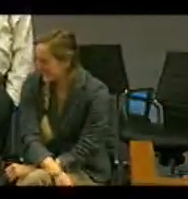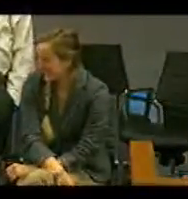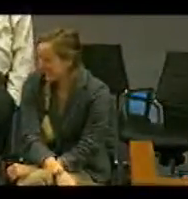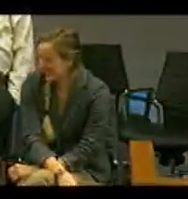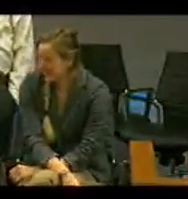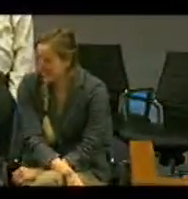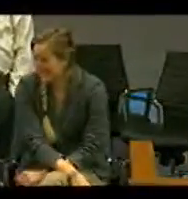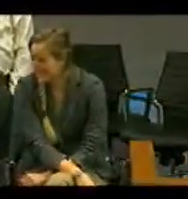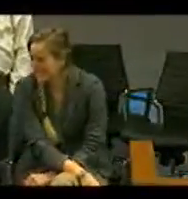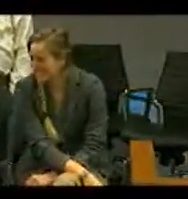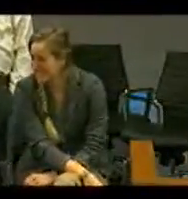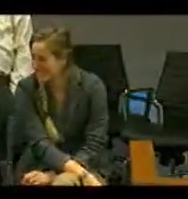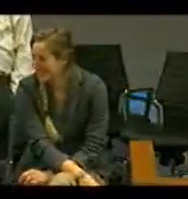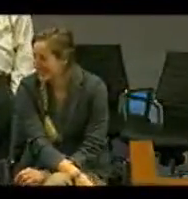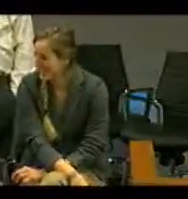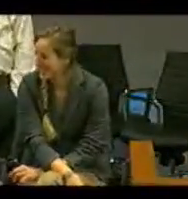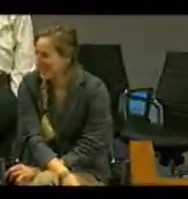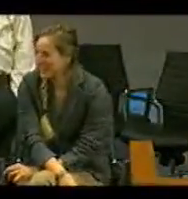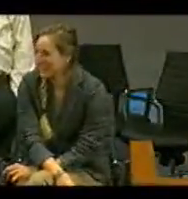Hey, Sonny.